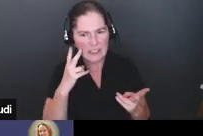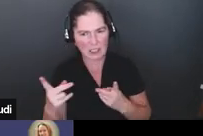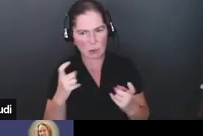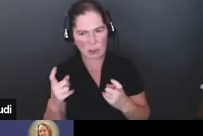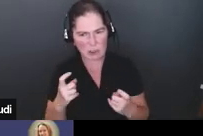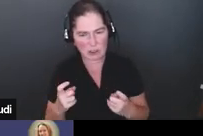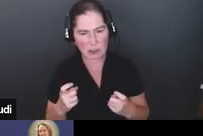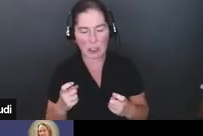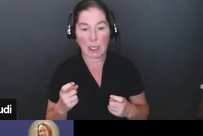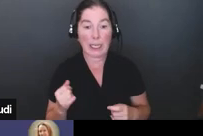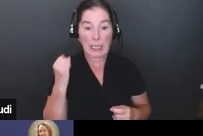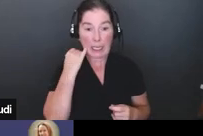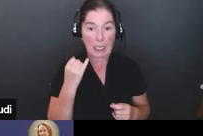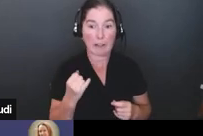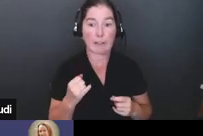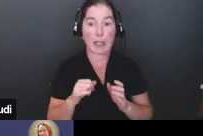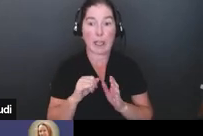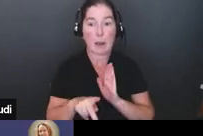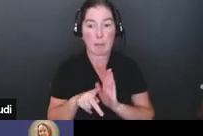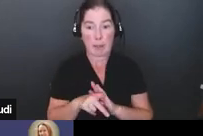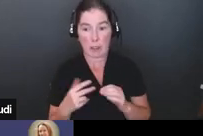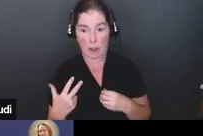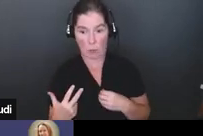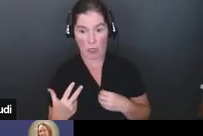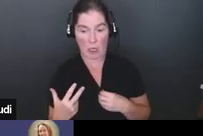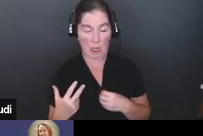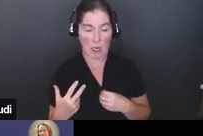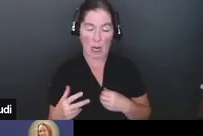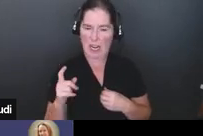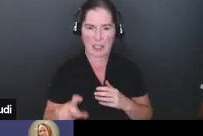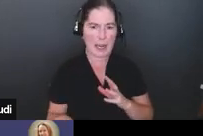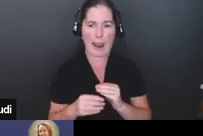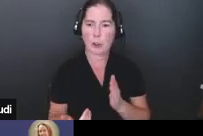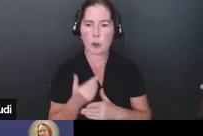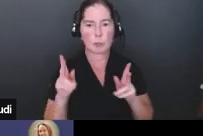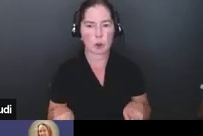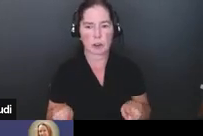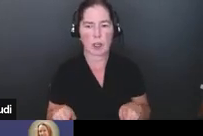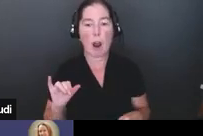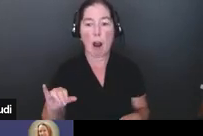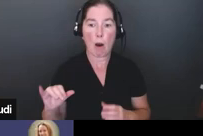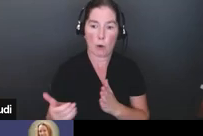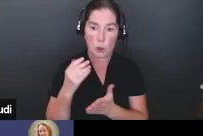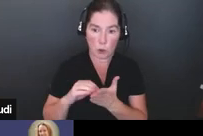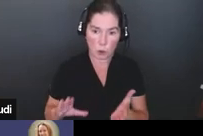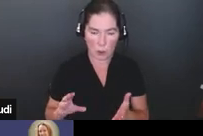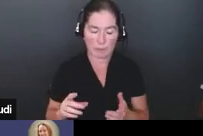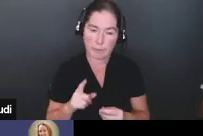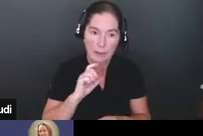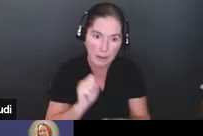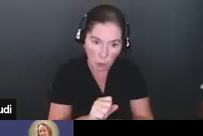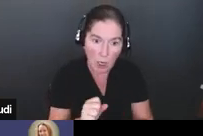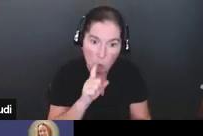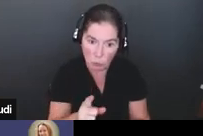add somebody new to my period 3 or period 2 channel? Like, oh, I got a new student. Literally, I have a new